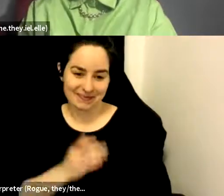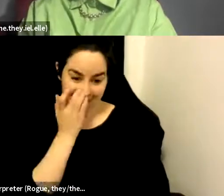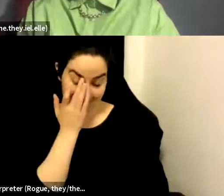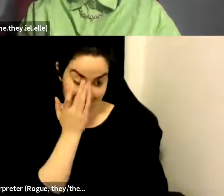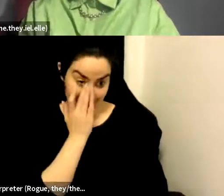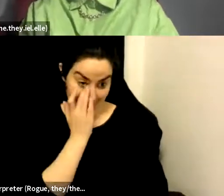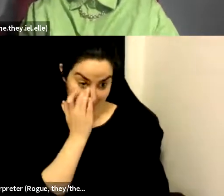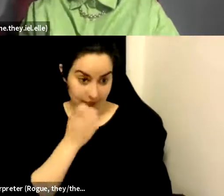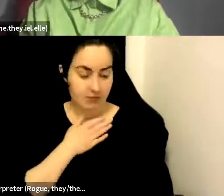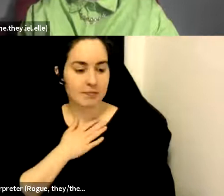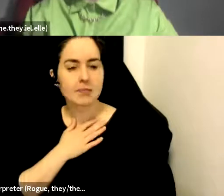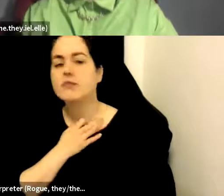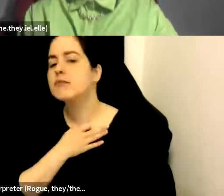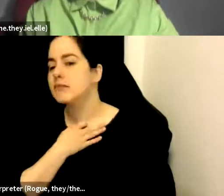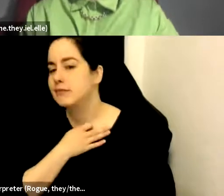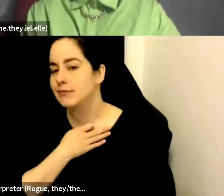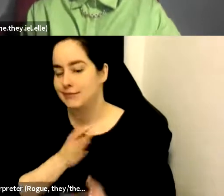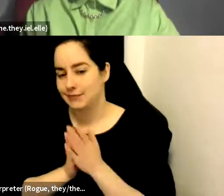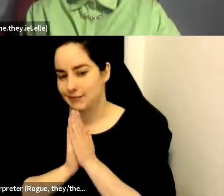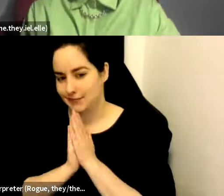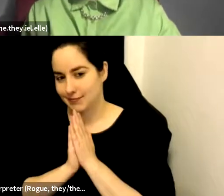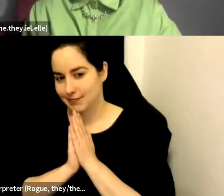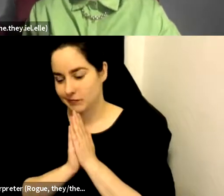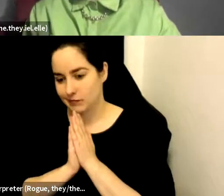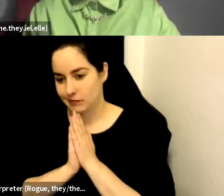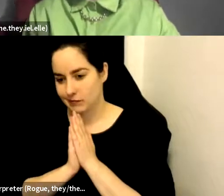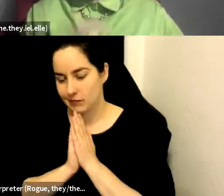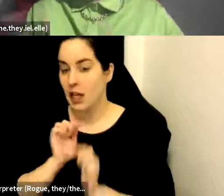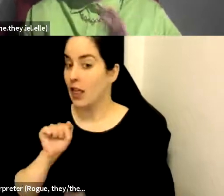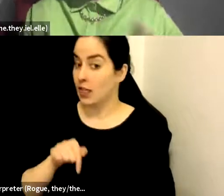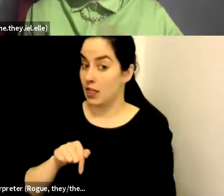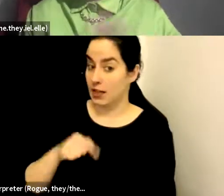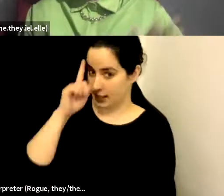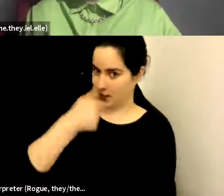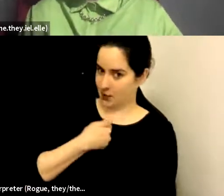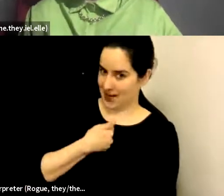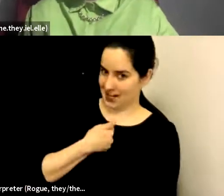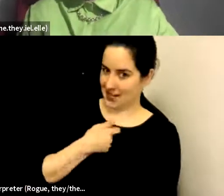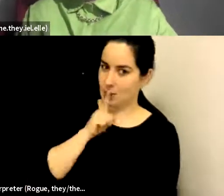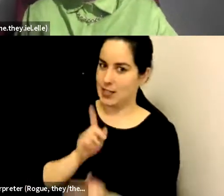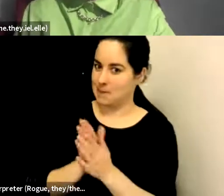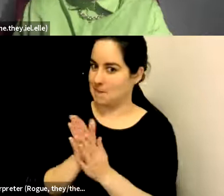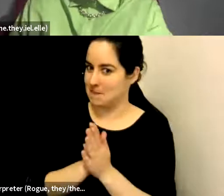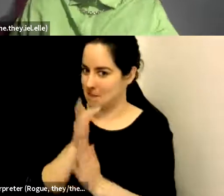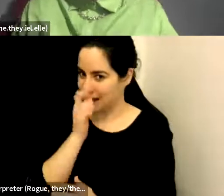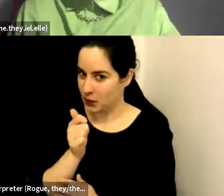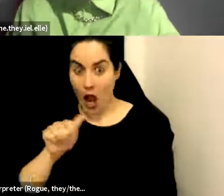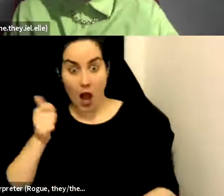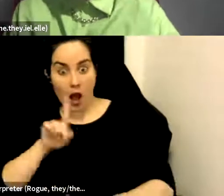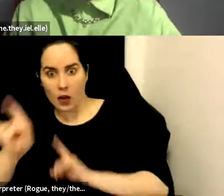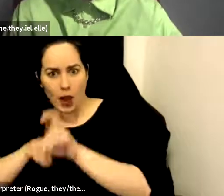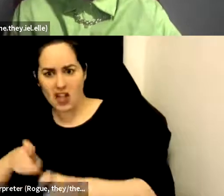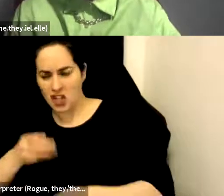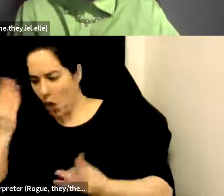I'm curious to, so this question is really interesting to me, not that the other ones weren't, but